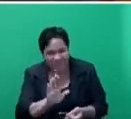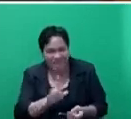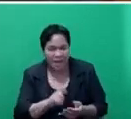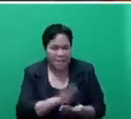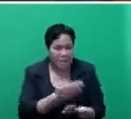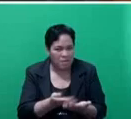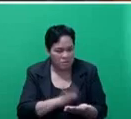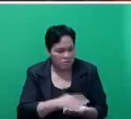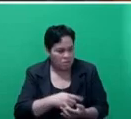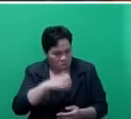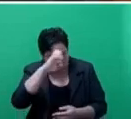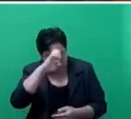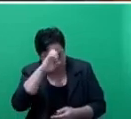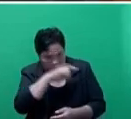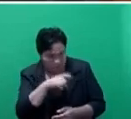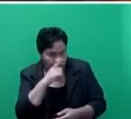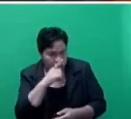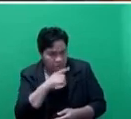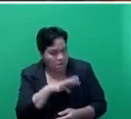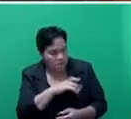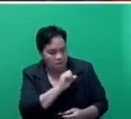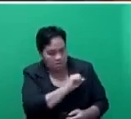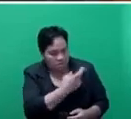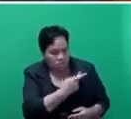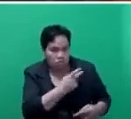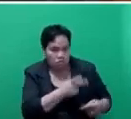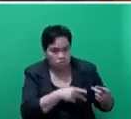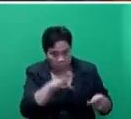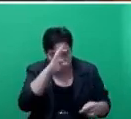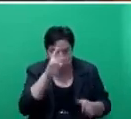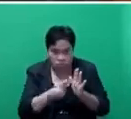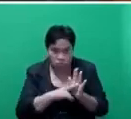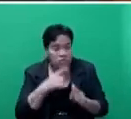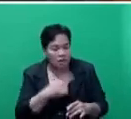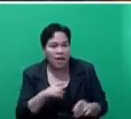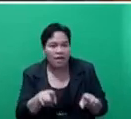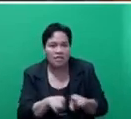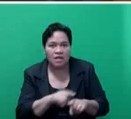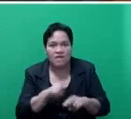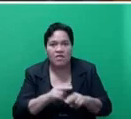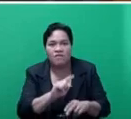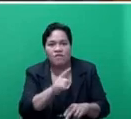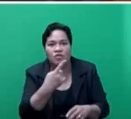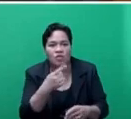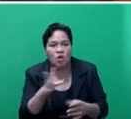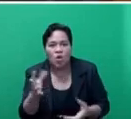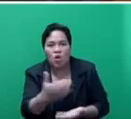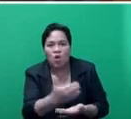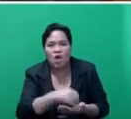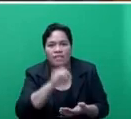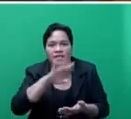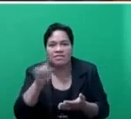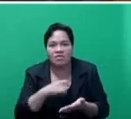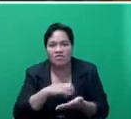our people to process their contributions in the same way that Fiji First collect their $10,000 per